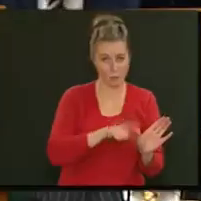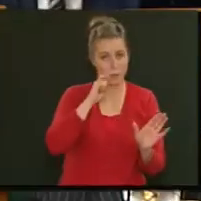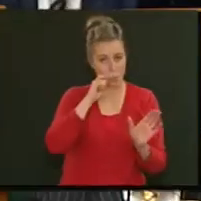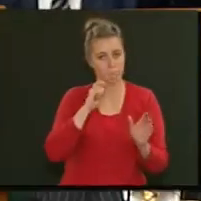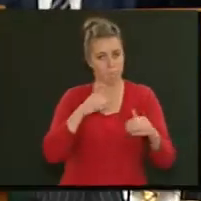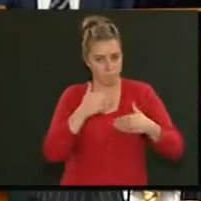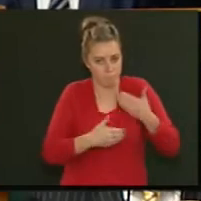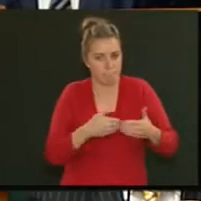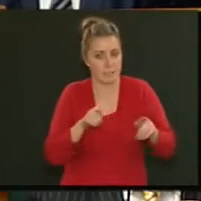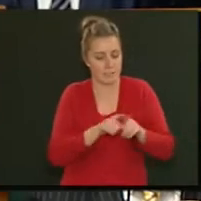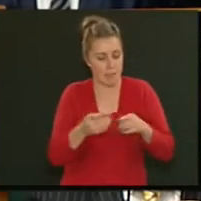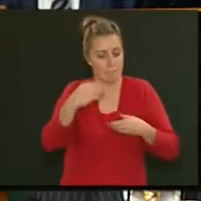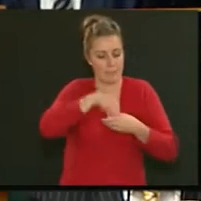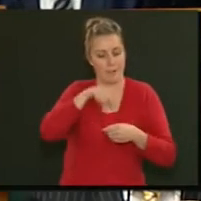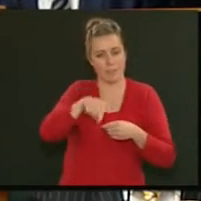as scheduled in that year.